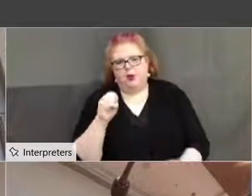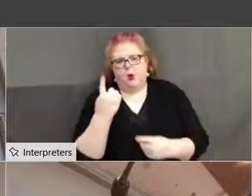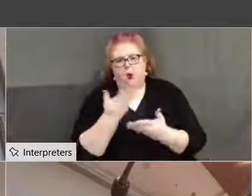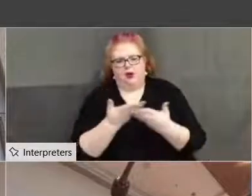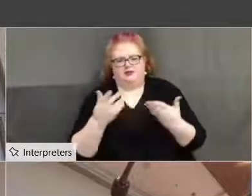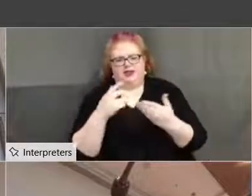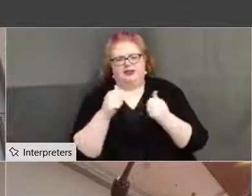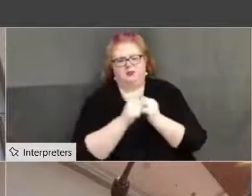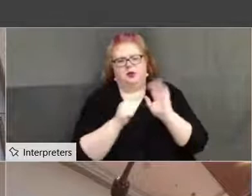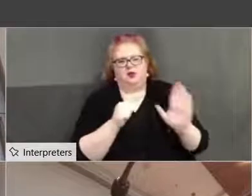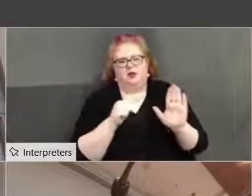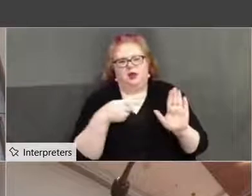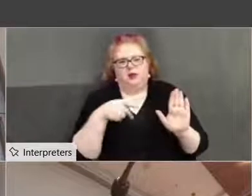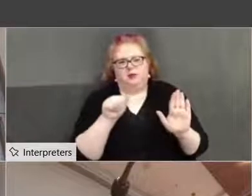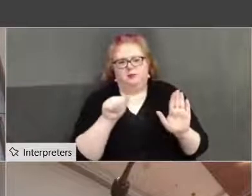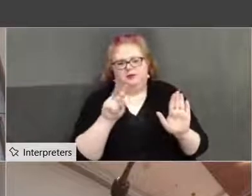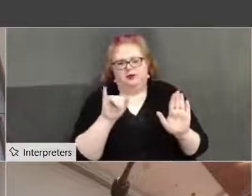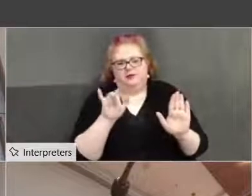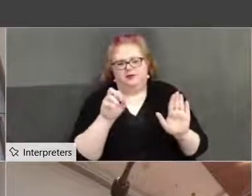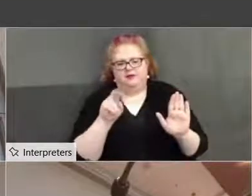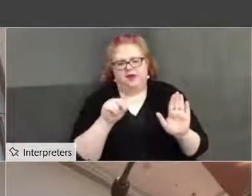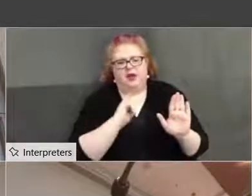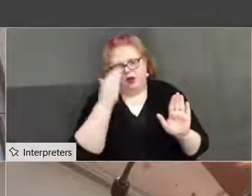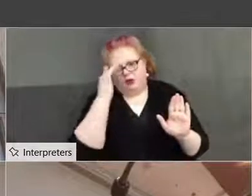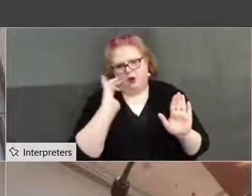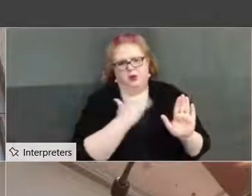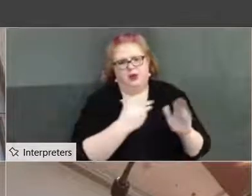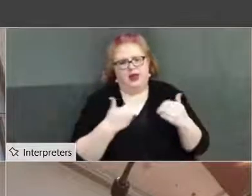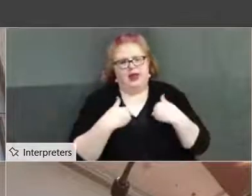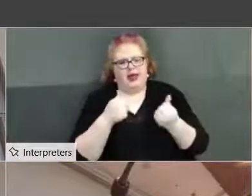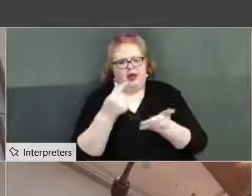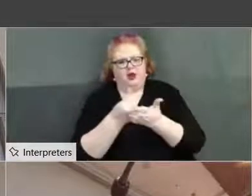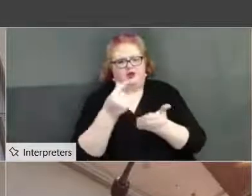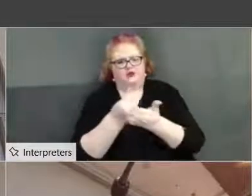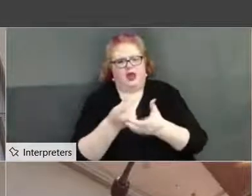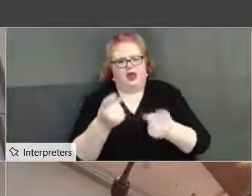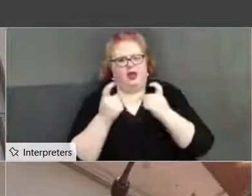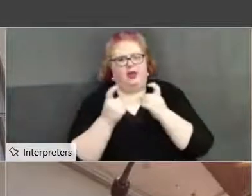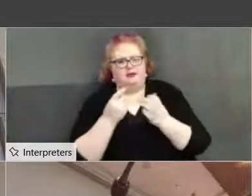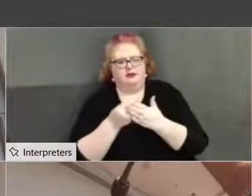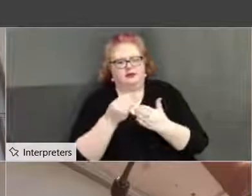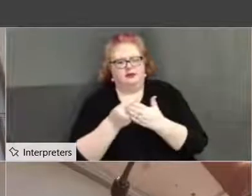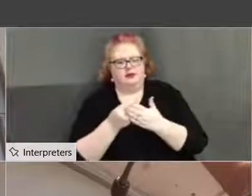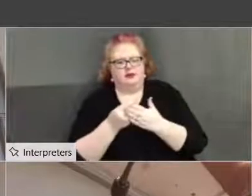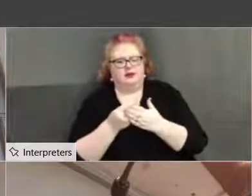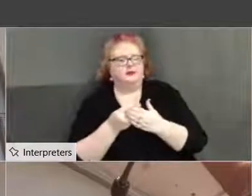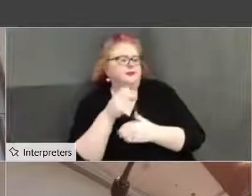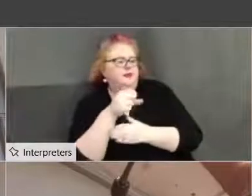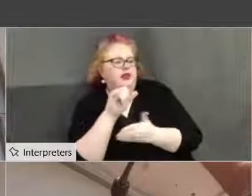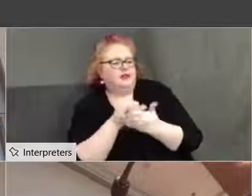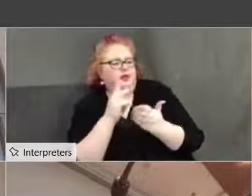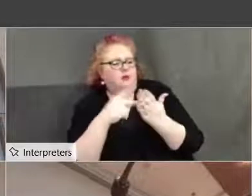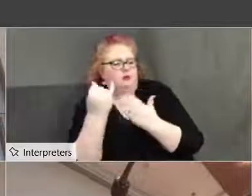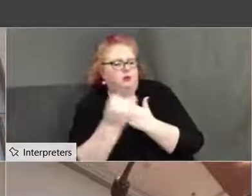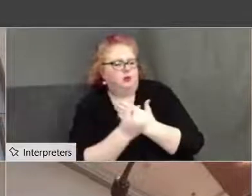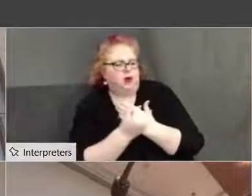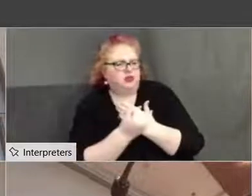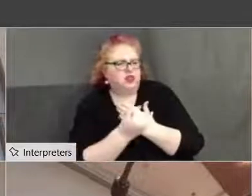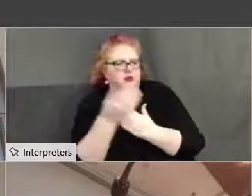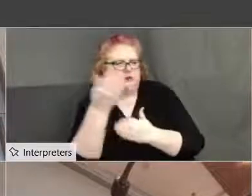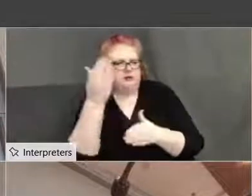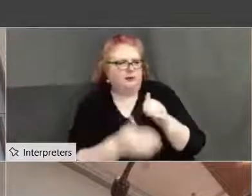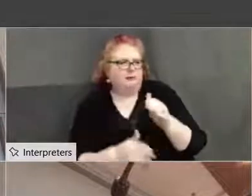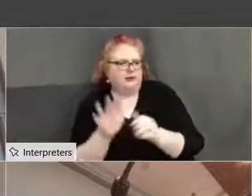had gotten a grant that you're supposed to be. Yes, ma'am. That project was completed probably about a month ago. It is